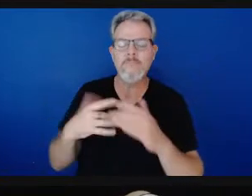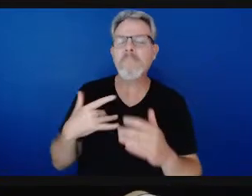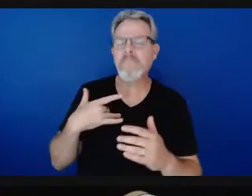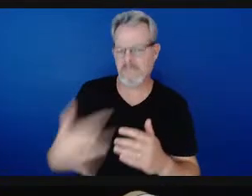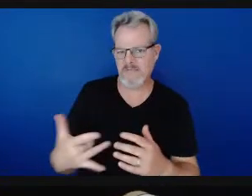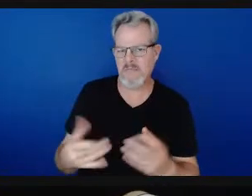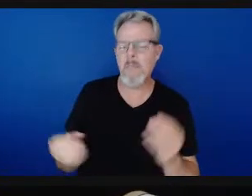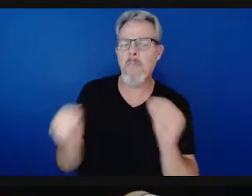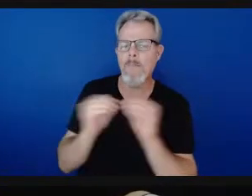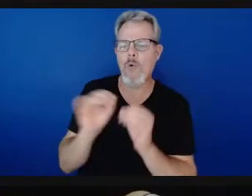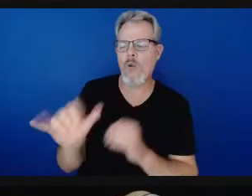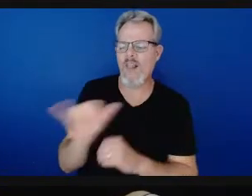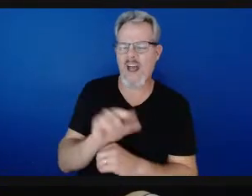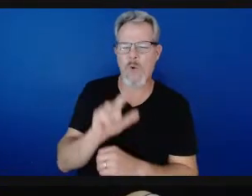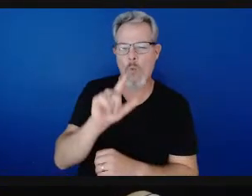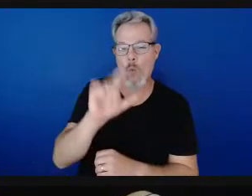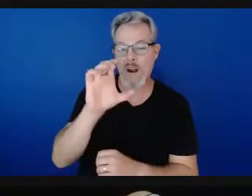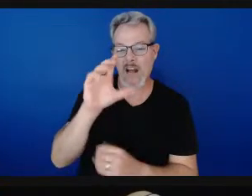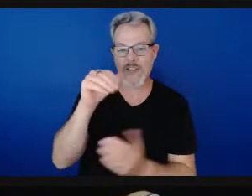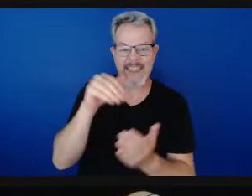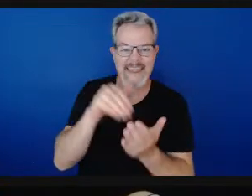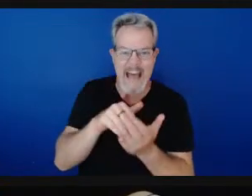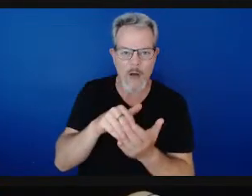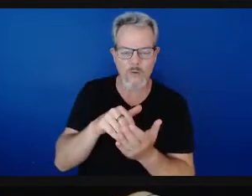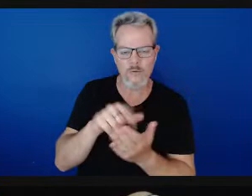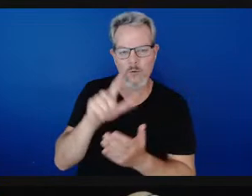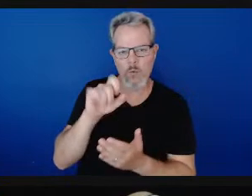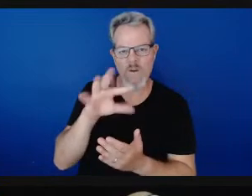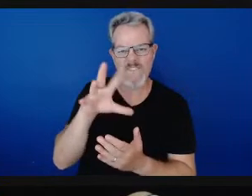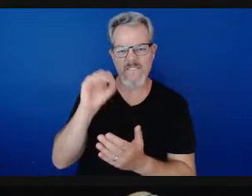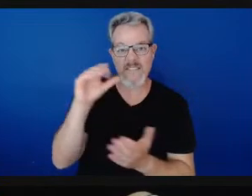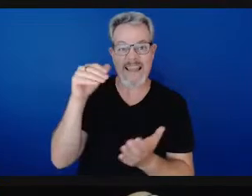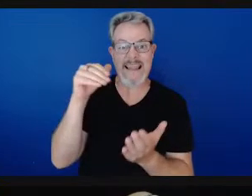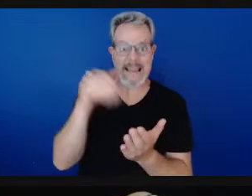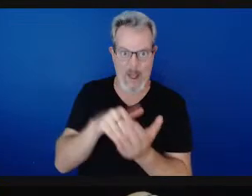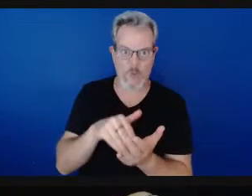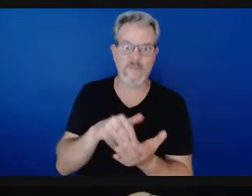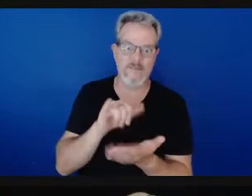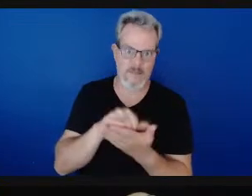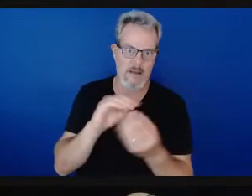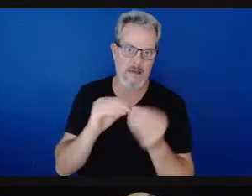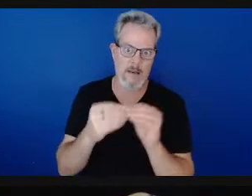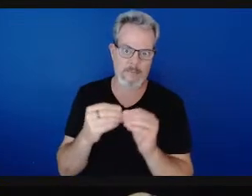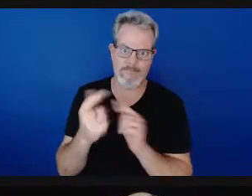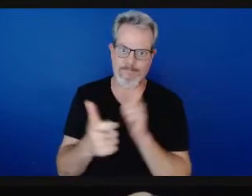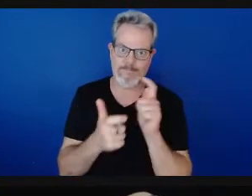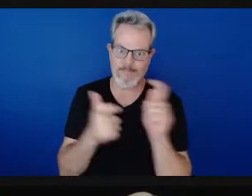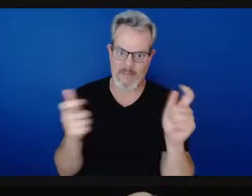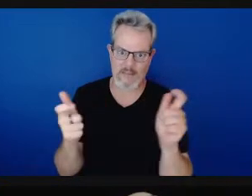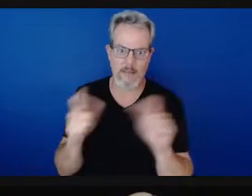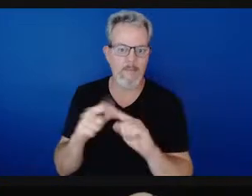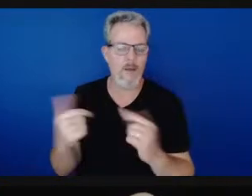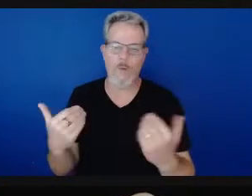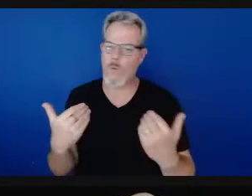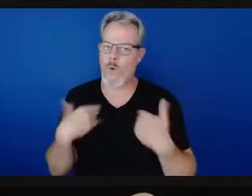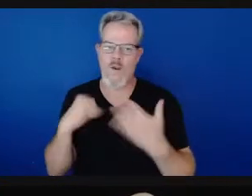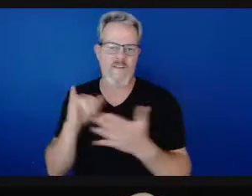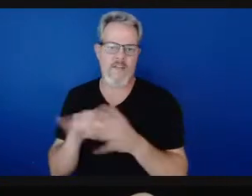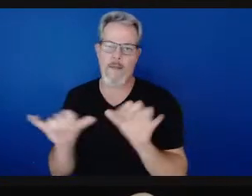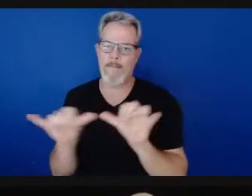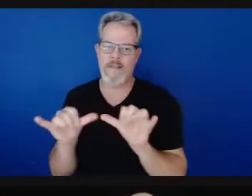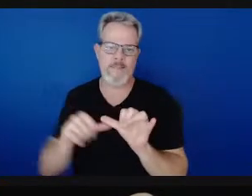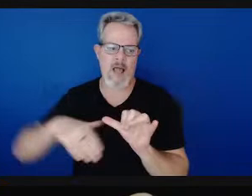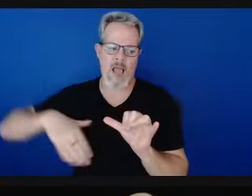it's 100,000, 150,000, something like that. So lacking the integrated measurement across the whole volcano, we look at